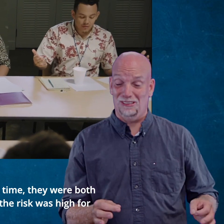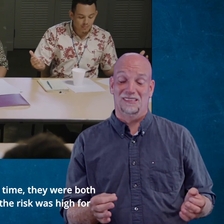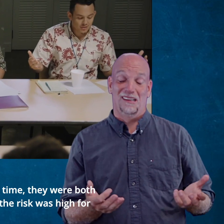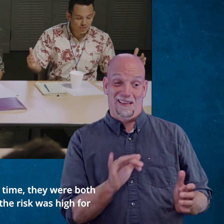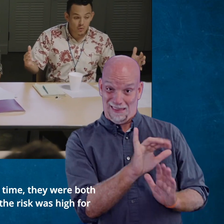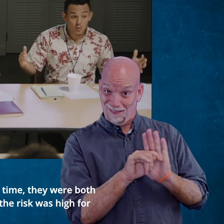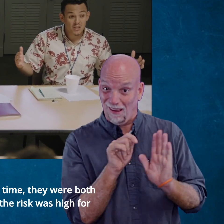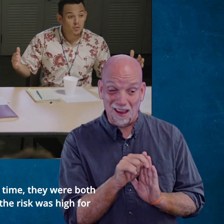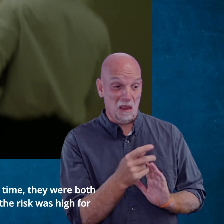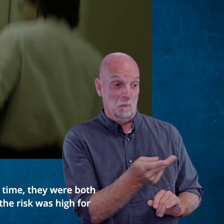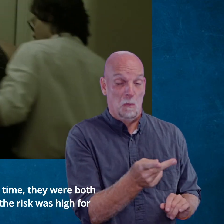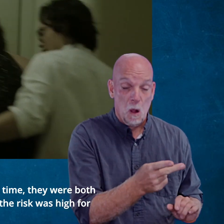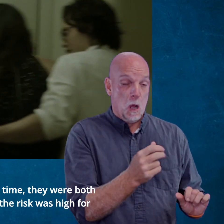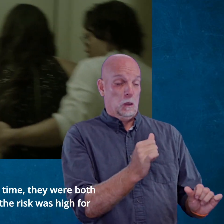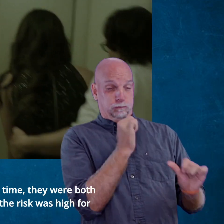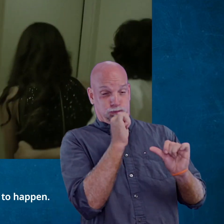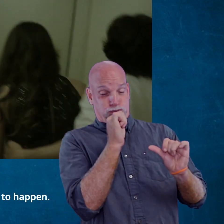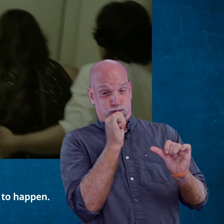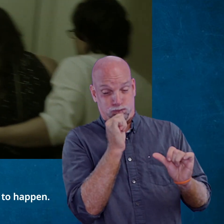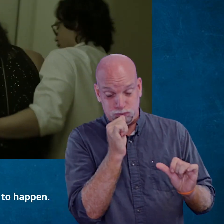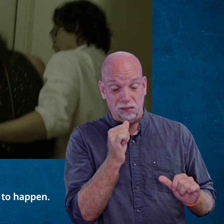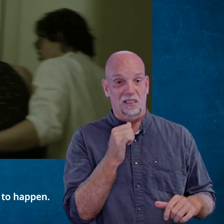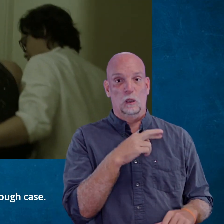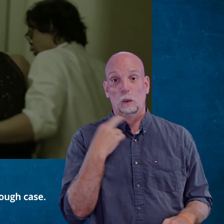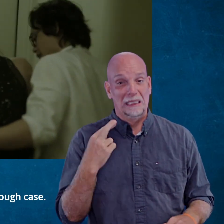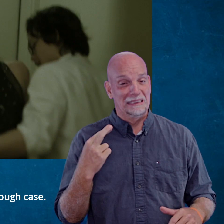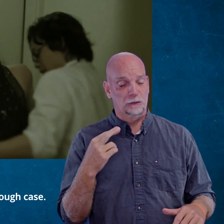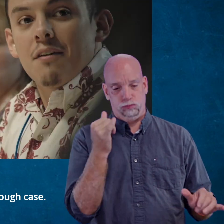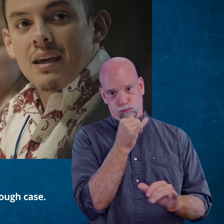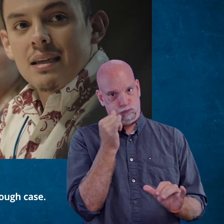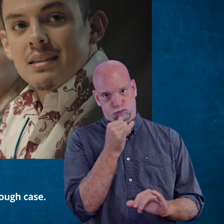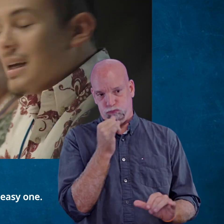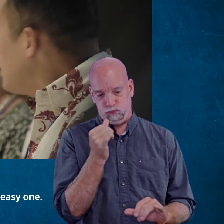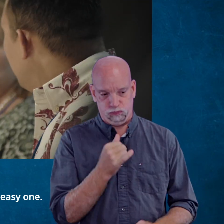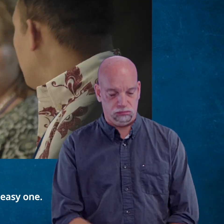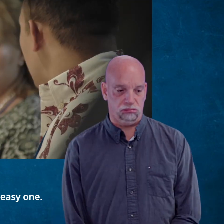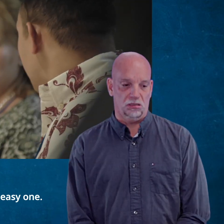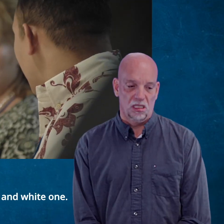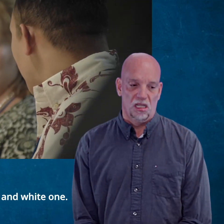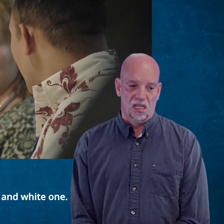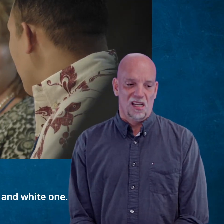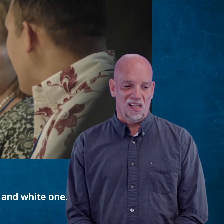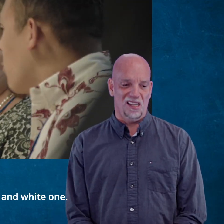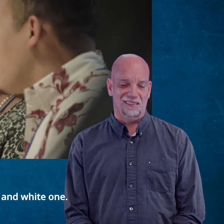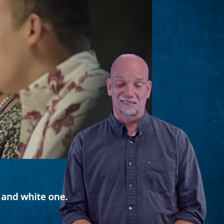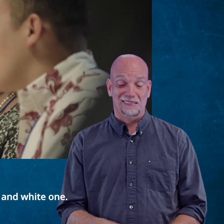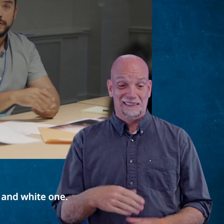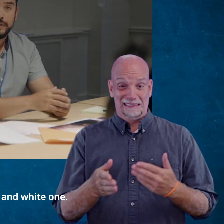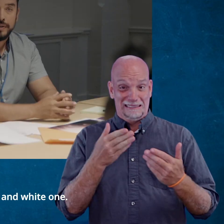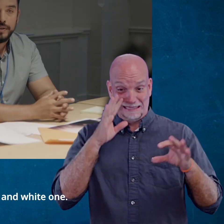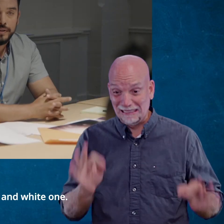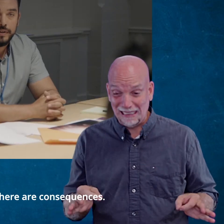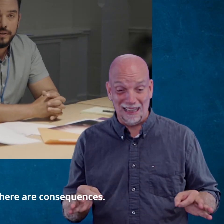they were both in a position where the risk was high for something to happen. So it's a tough case. It's not an easy one. It's not a black and white